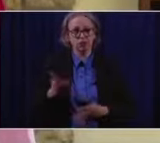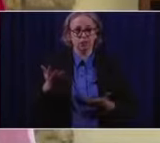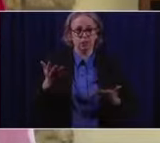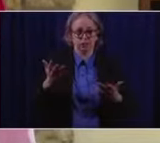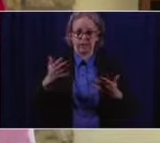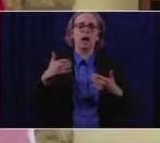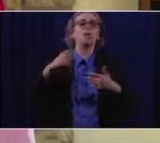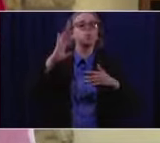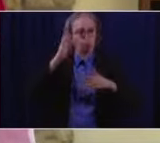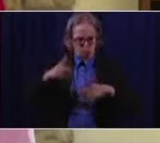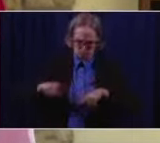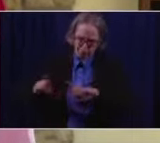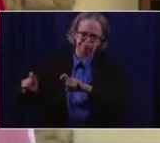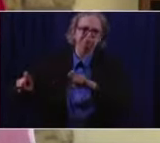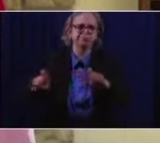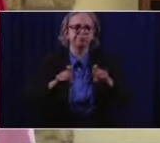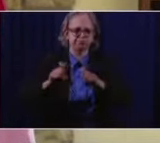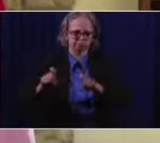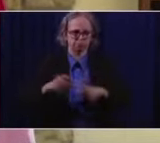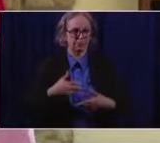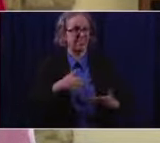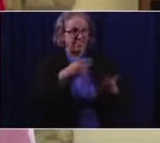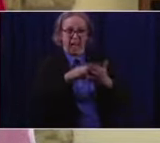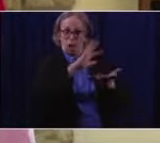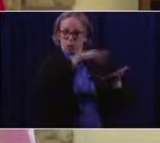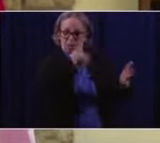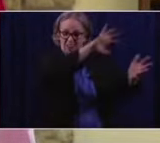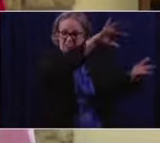These tests, if you use them frequently enough,